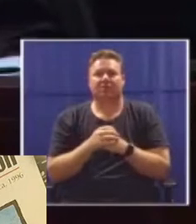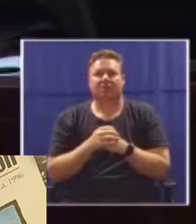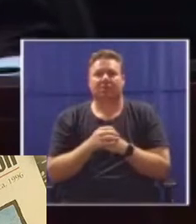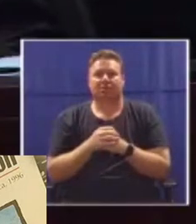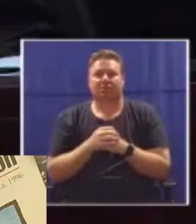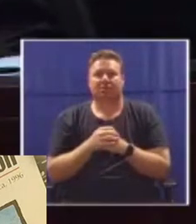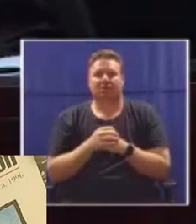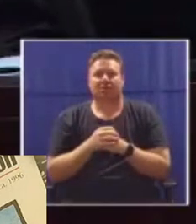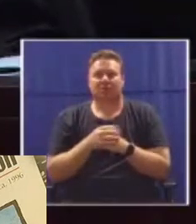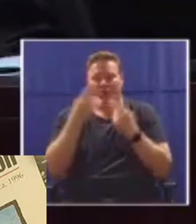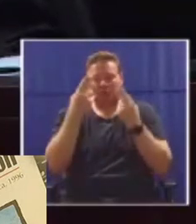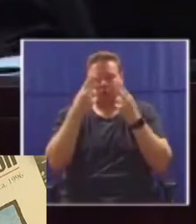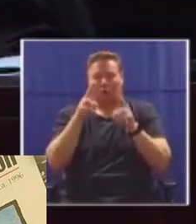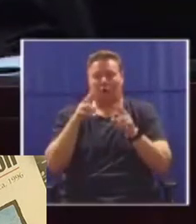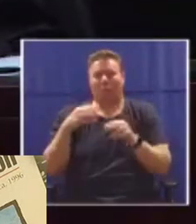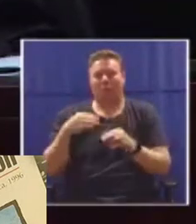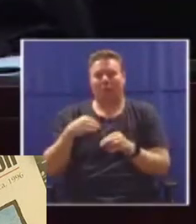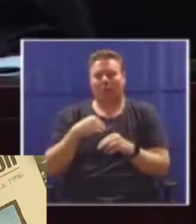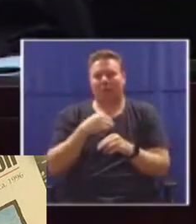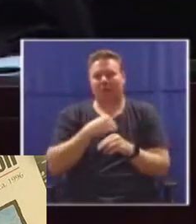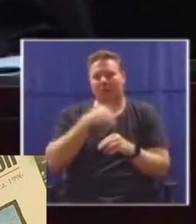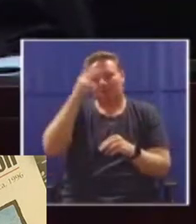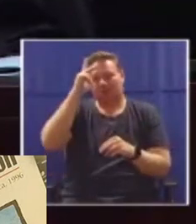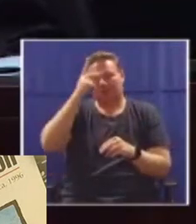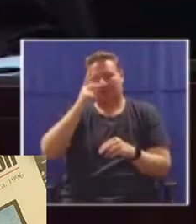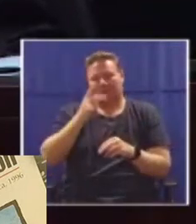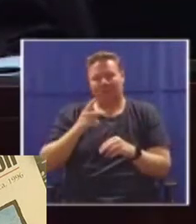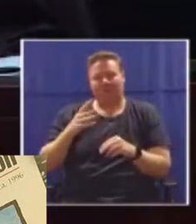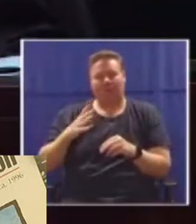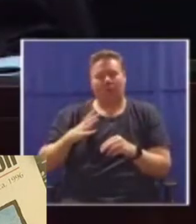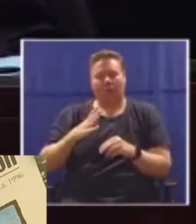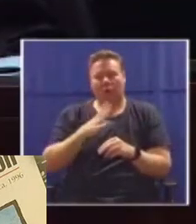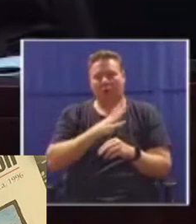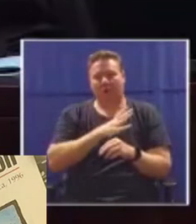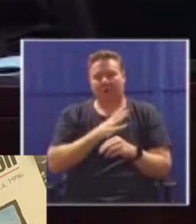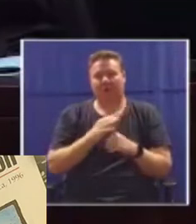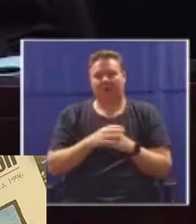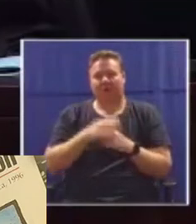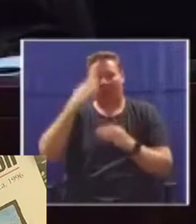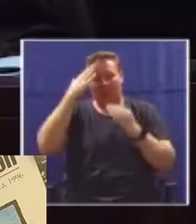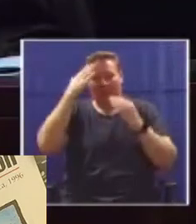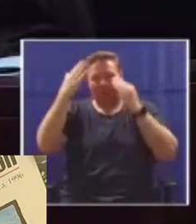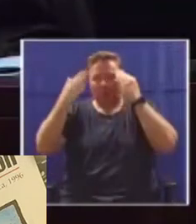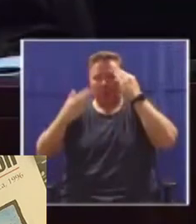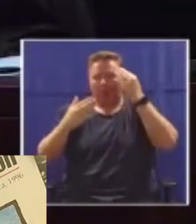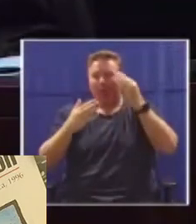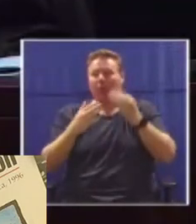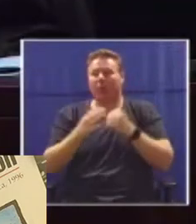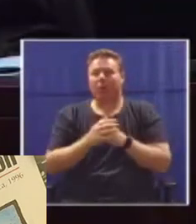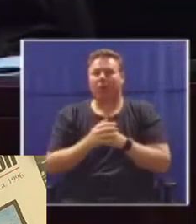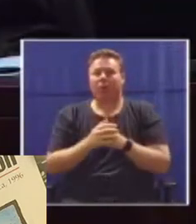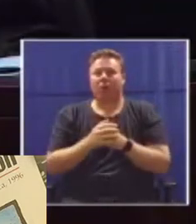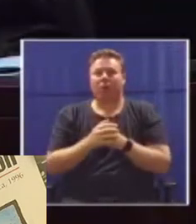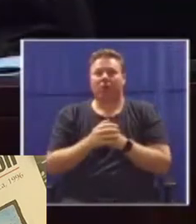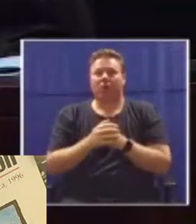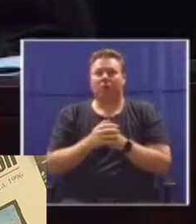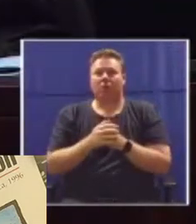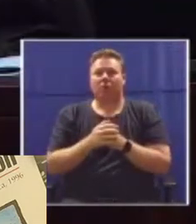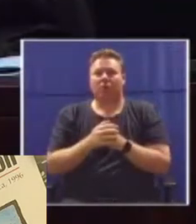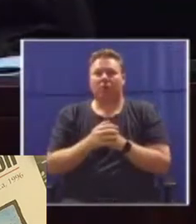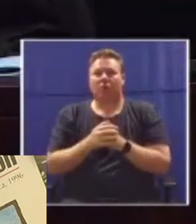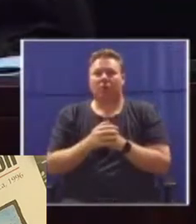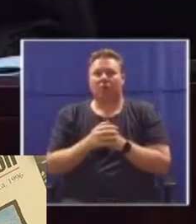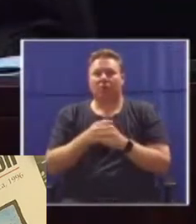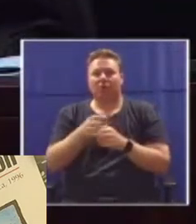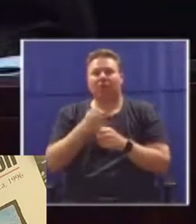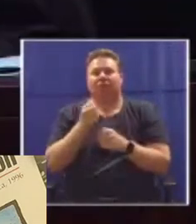Honorable Members of Portfolio Committee. Greetings to our new from the box, and Honorable